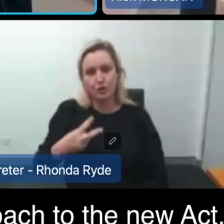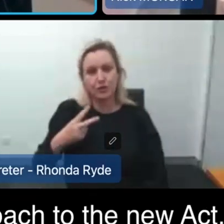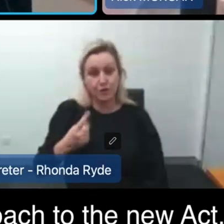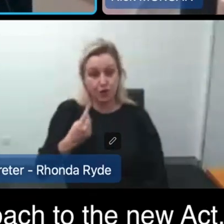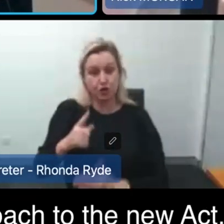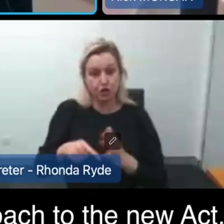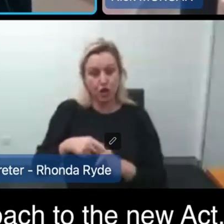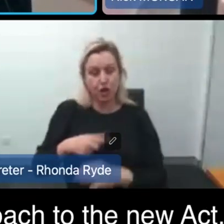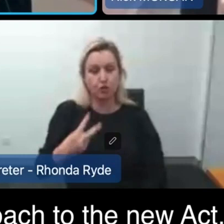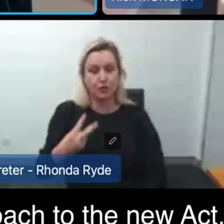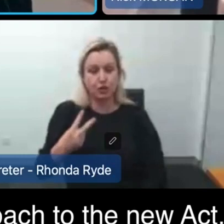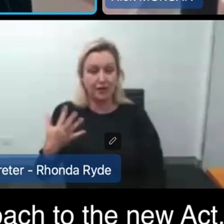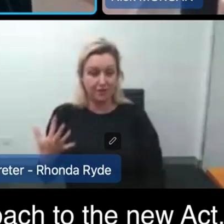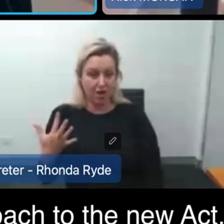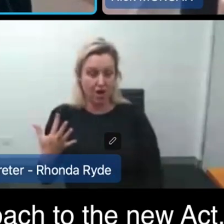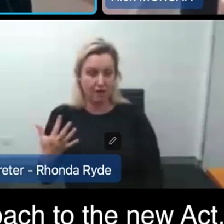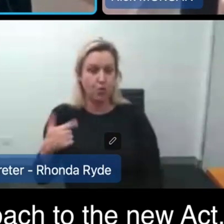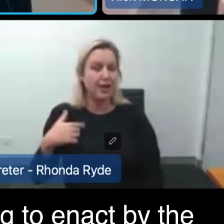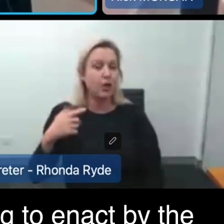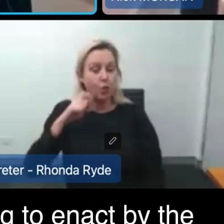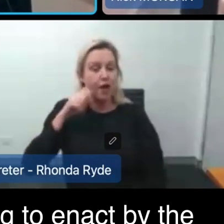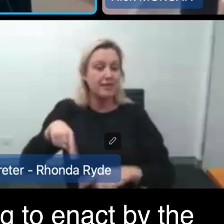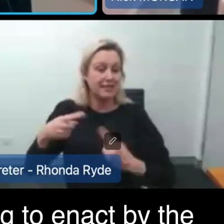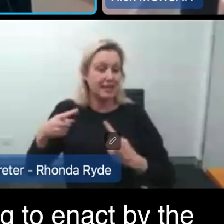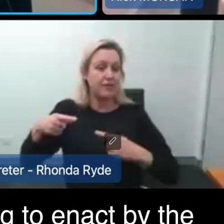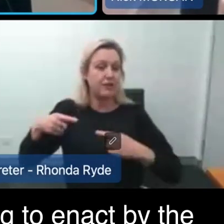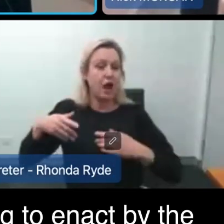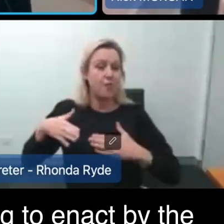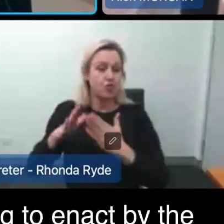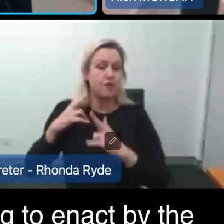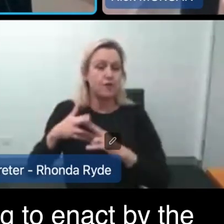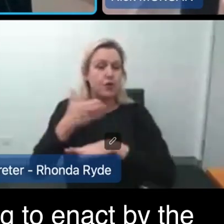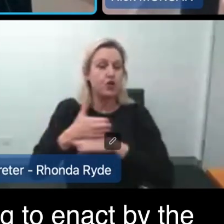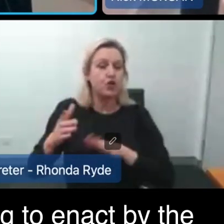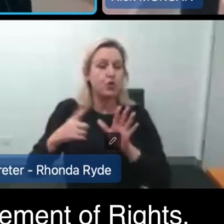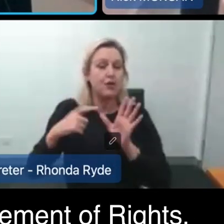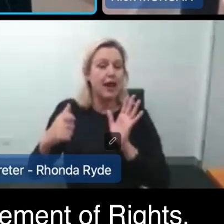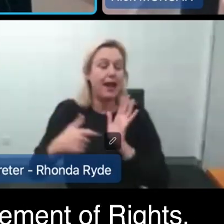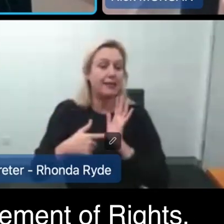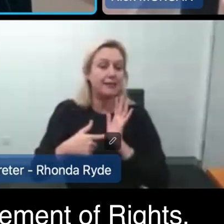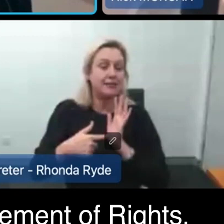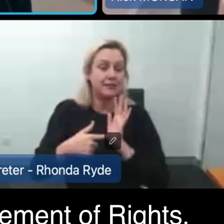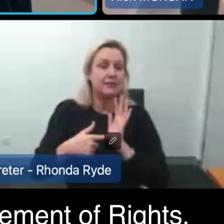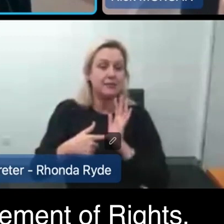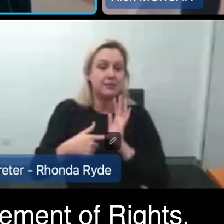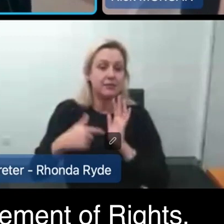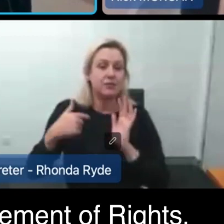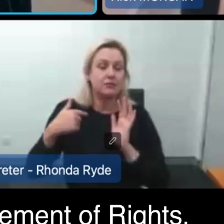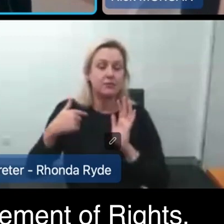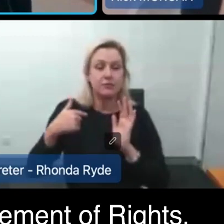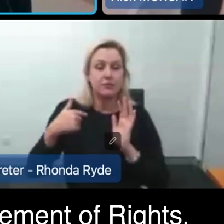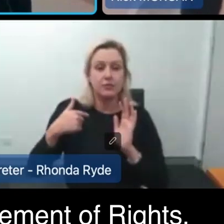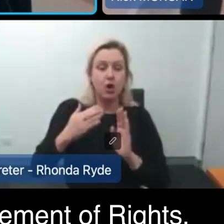a different approach to the new Act. And so what we'll be looking to enact by the 1st of July